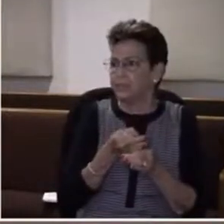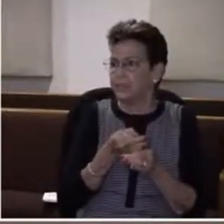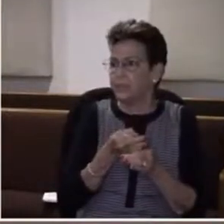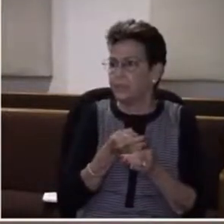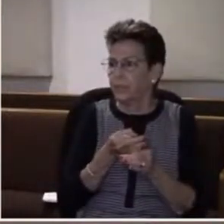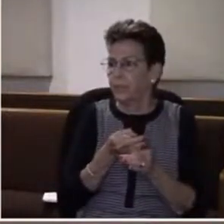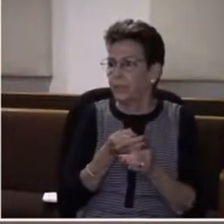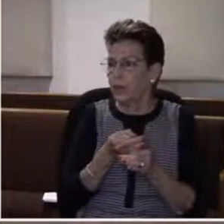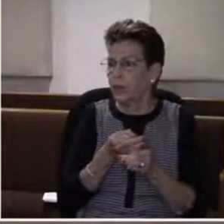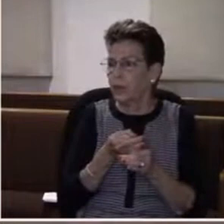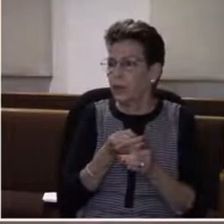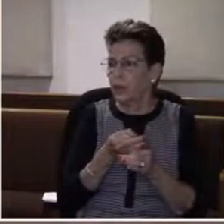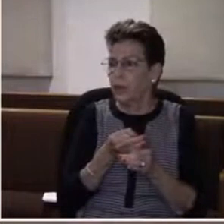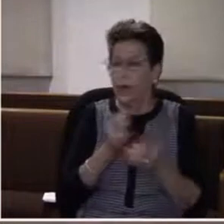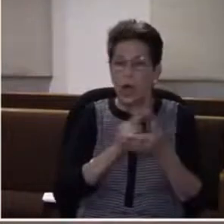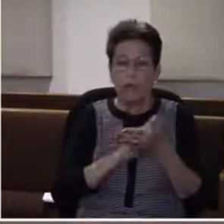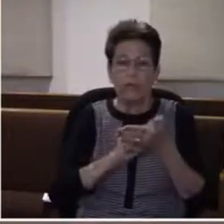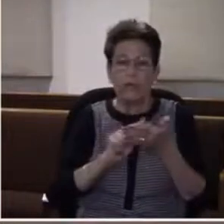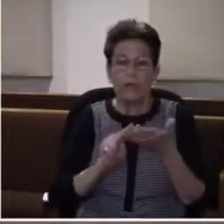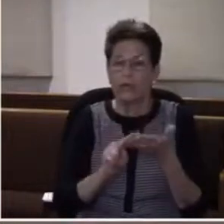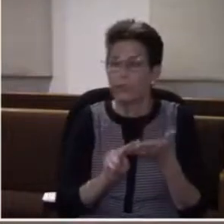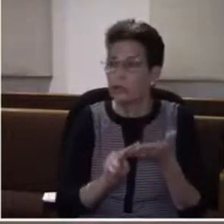look at Hebrews chapter 11, verse number